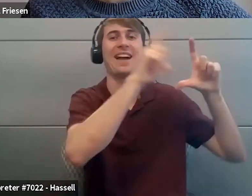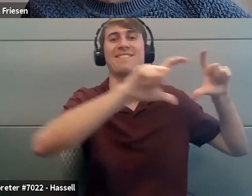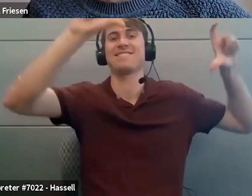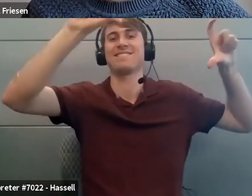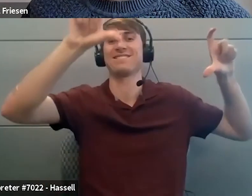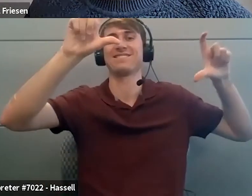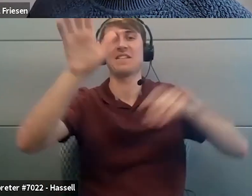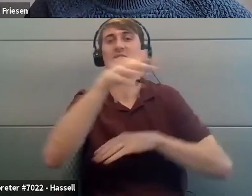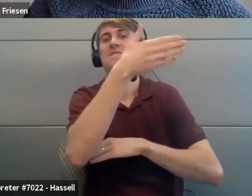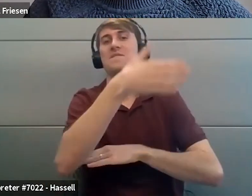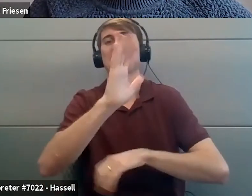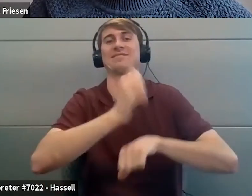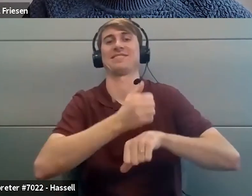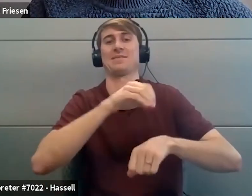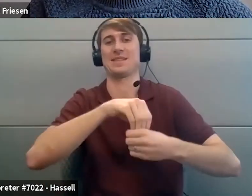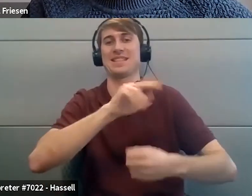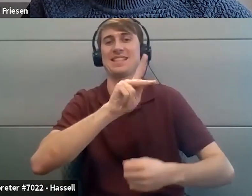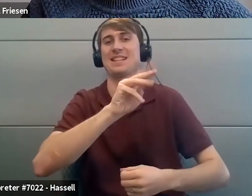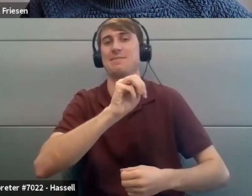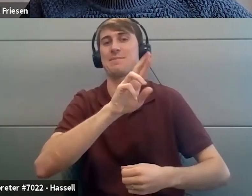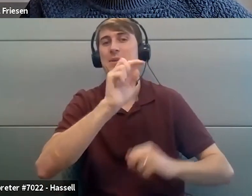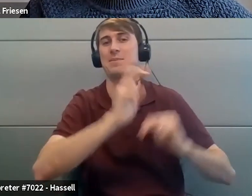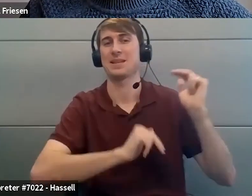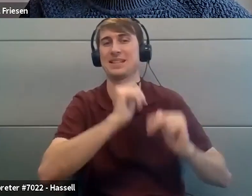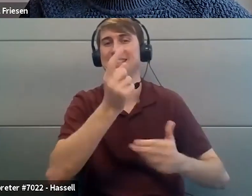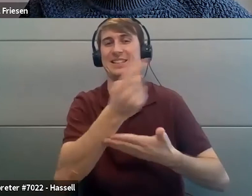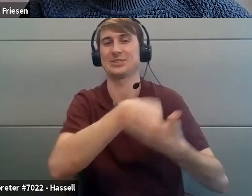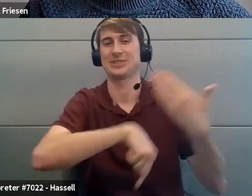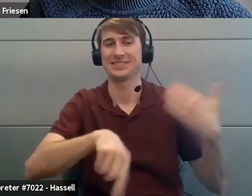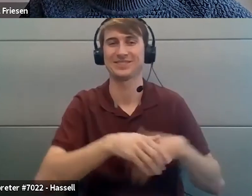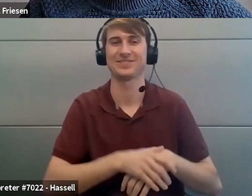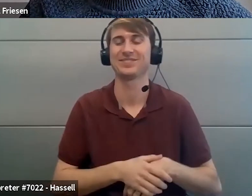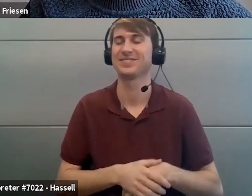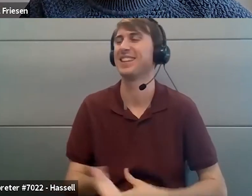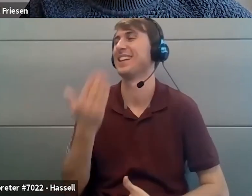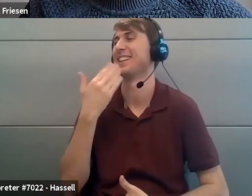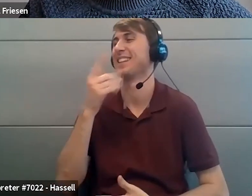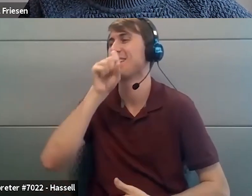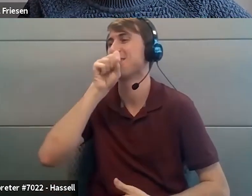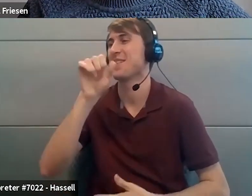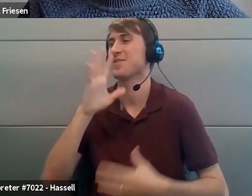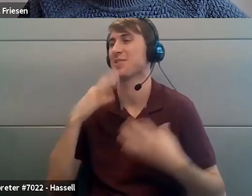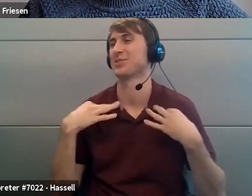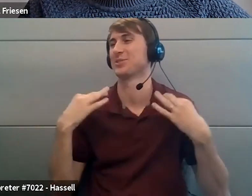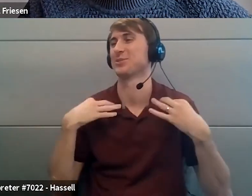week. All right. I love the sweater.